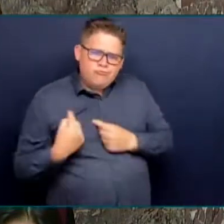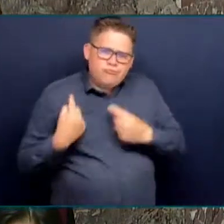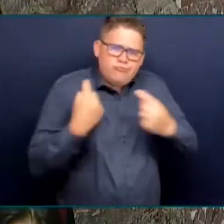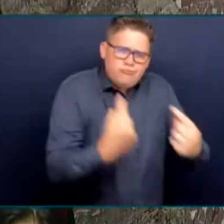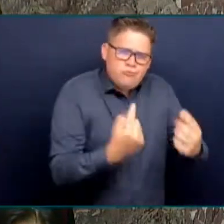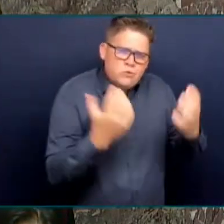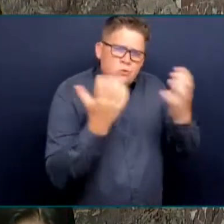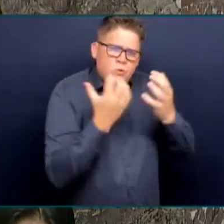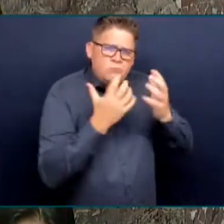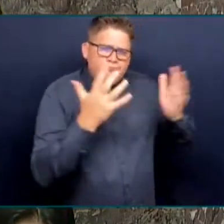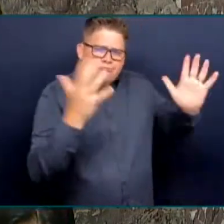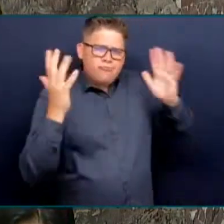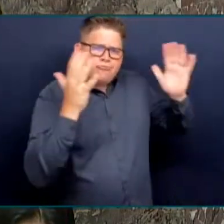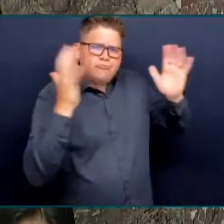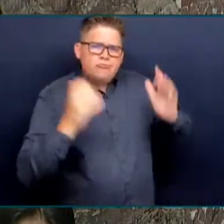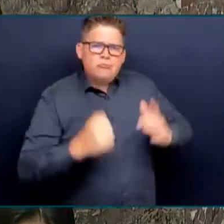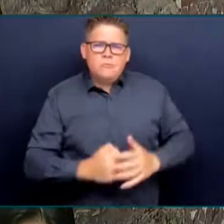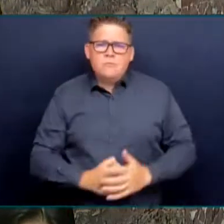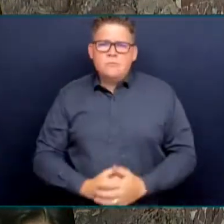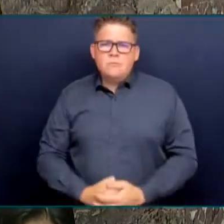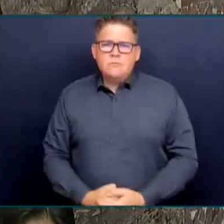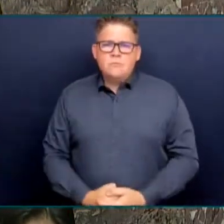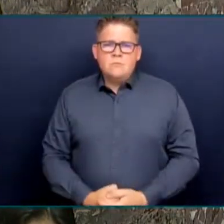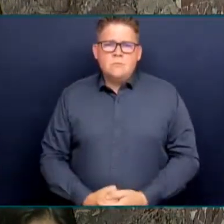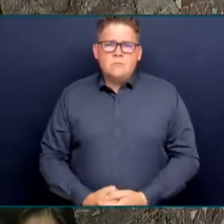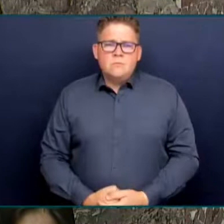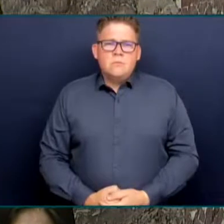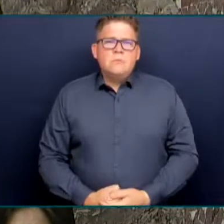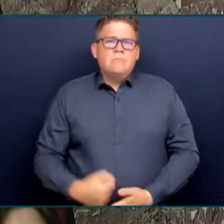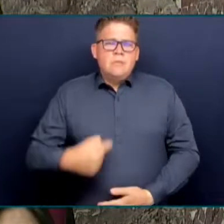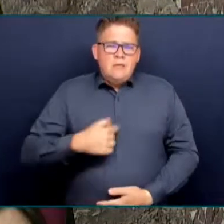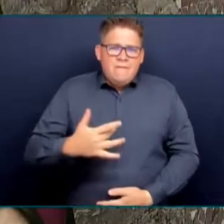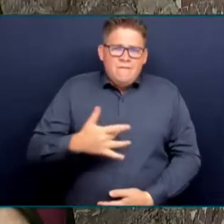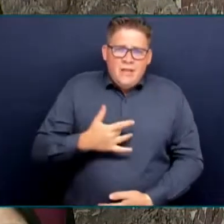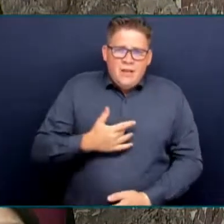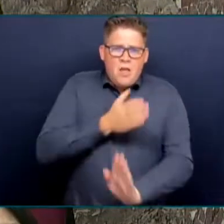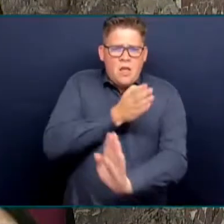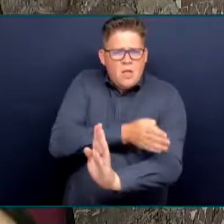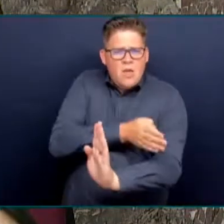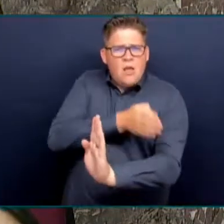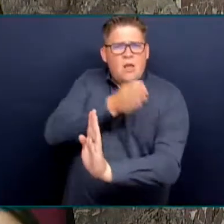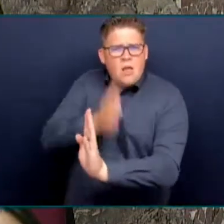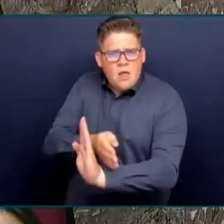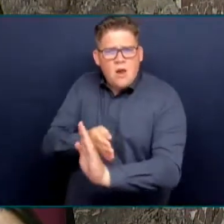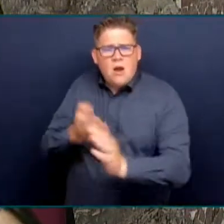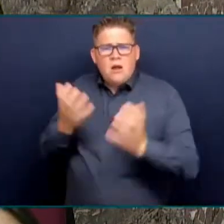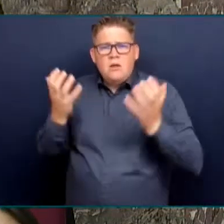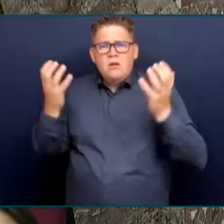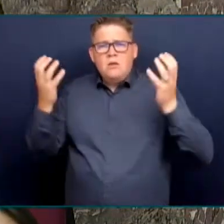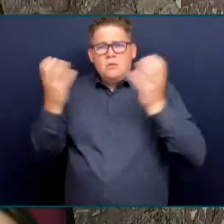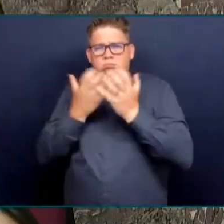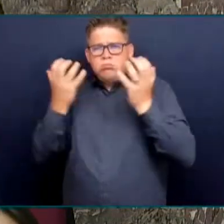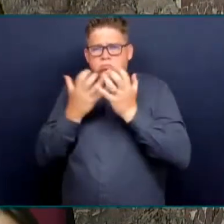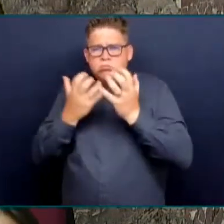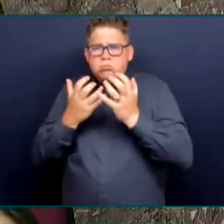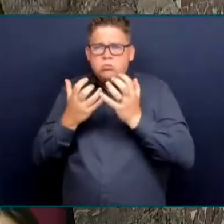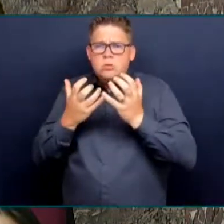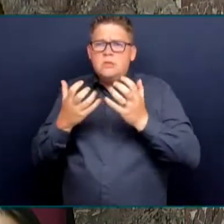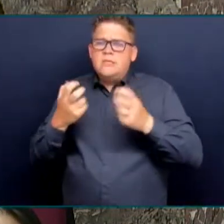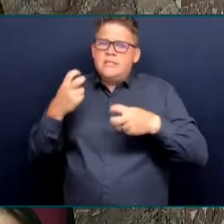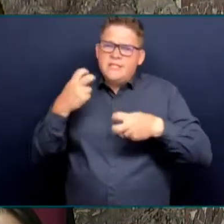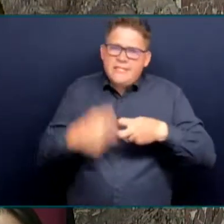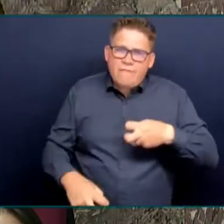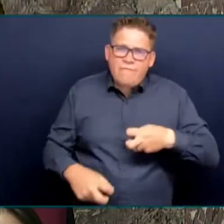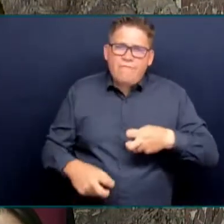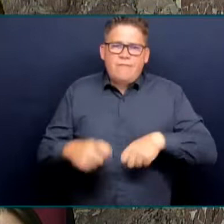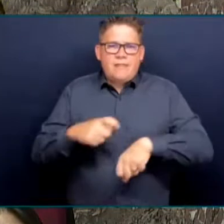I think our record in challenging times as a jurisdiction, in response, in particular to COVID-19,